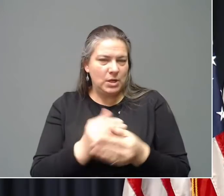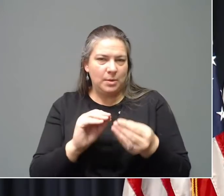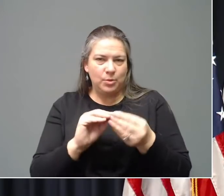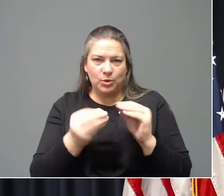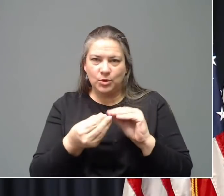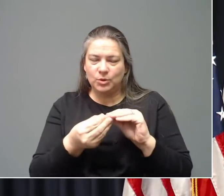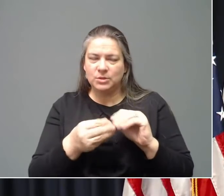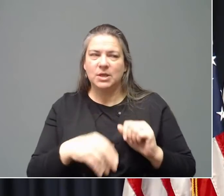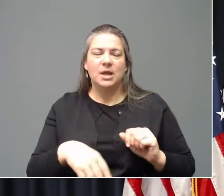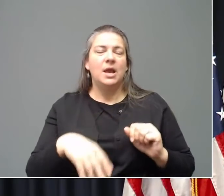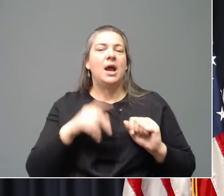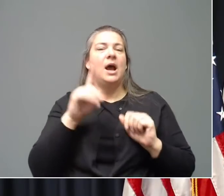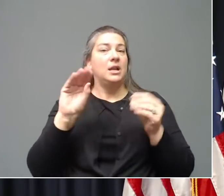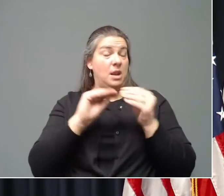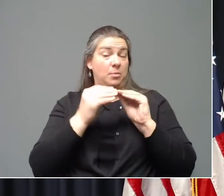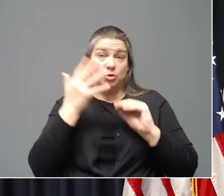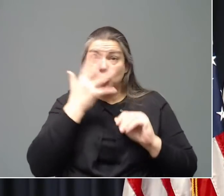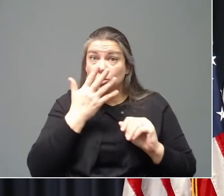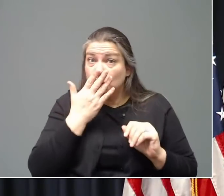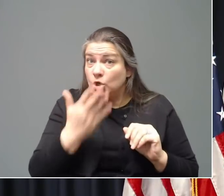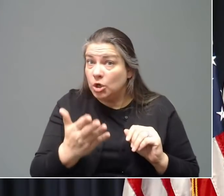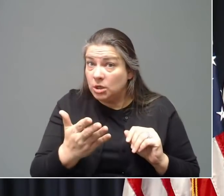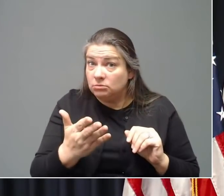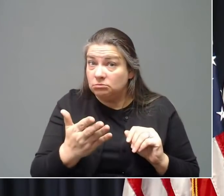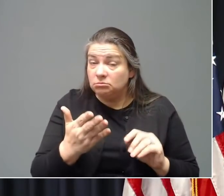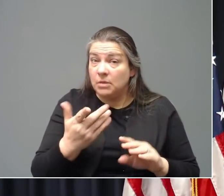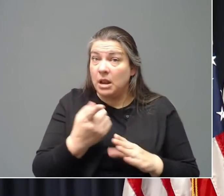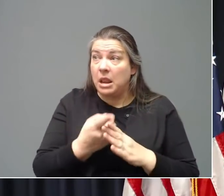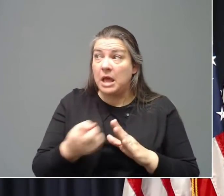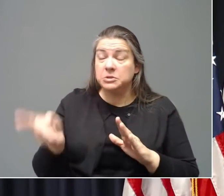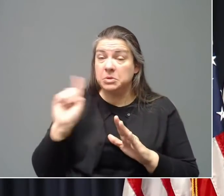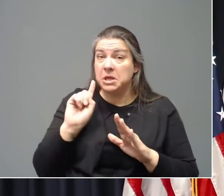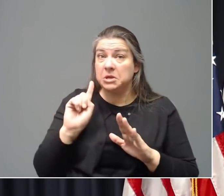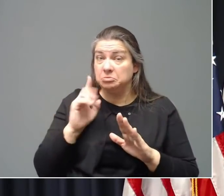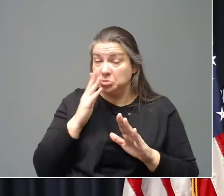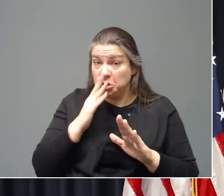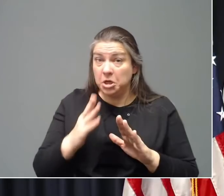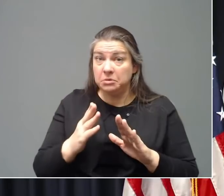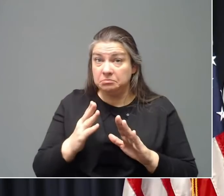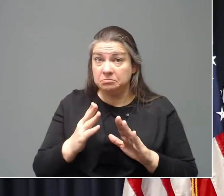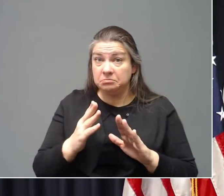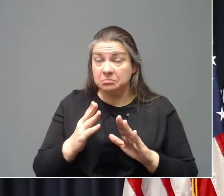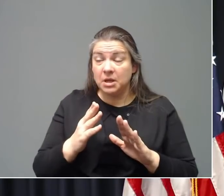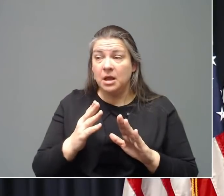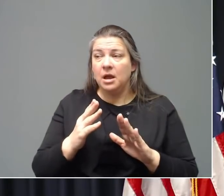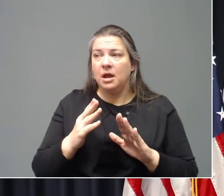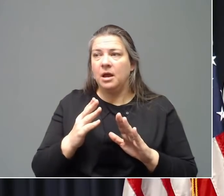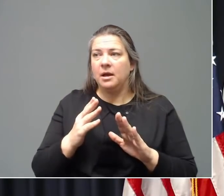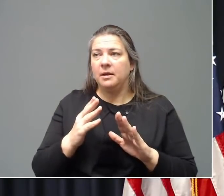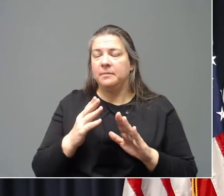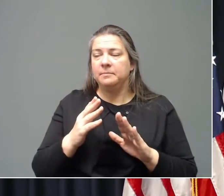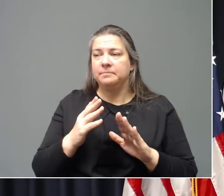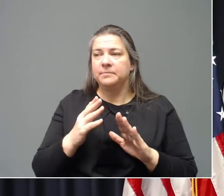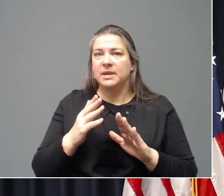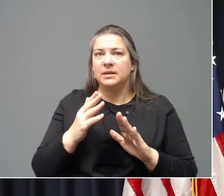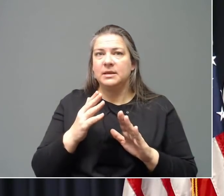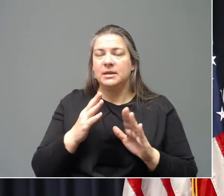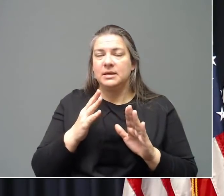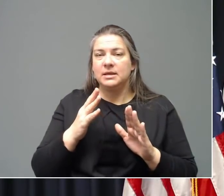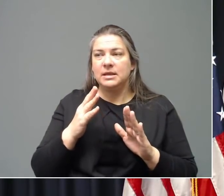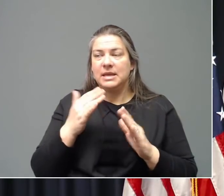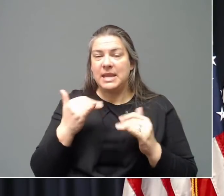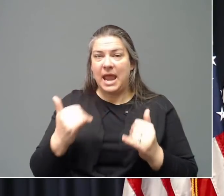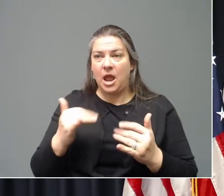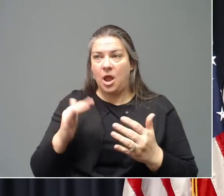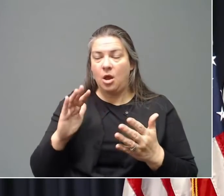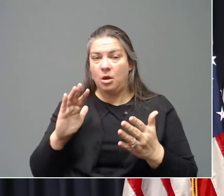looked really good a week or so ago, going in a better direction. So we need